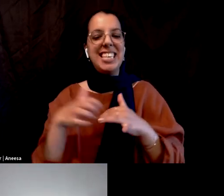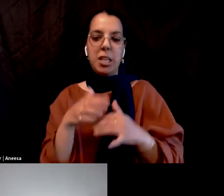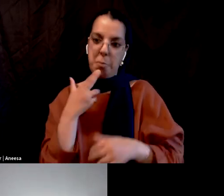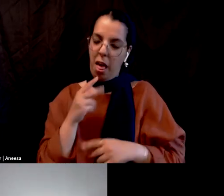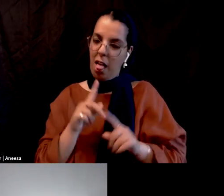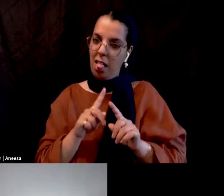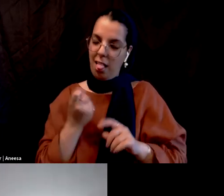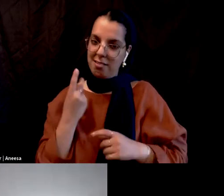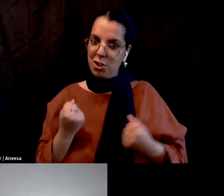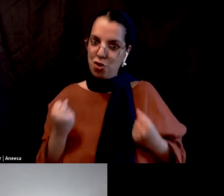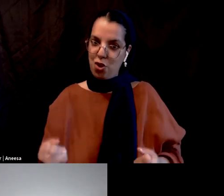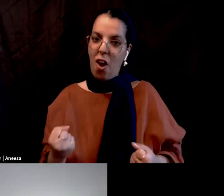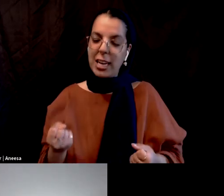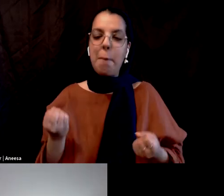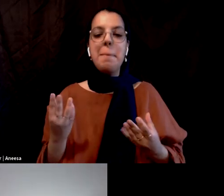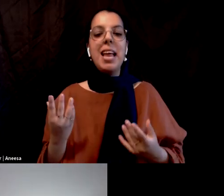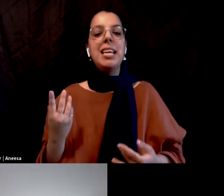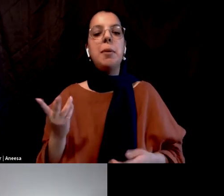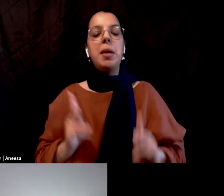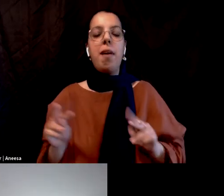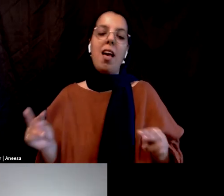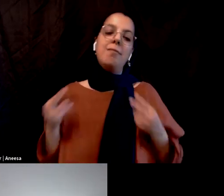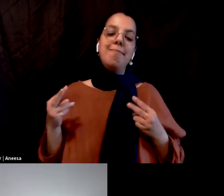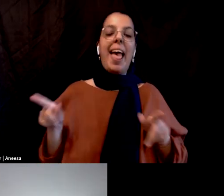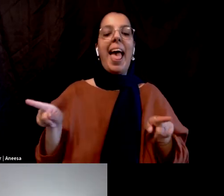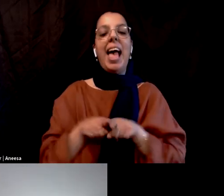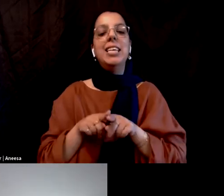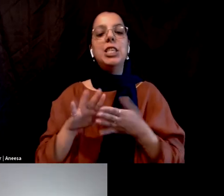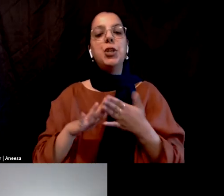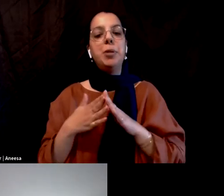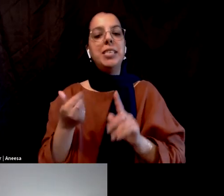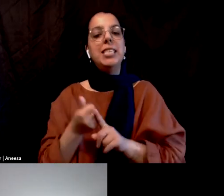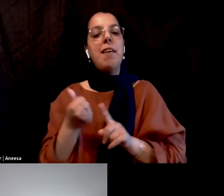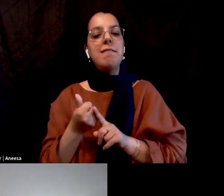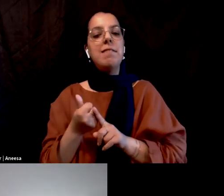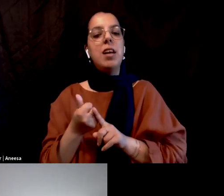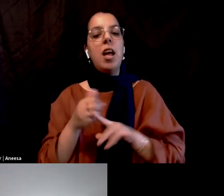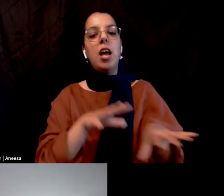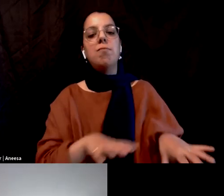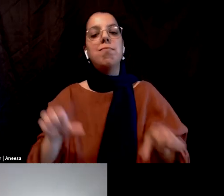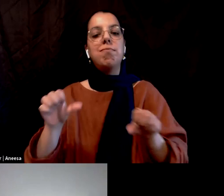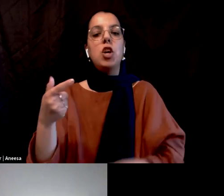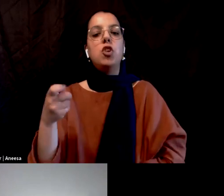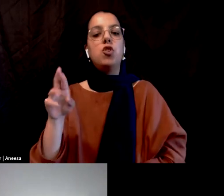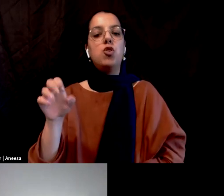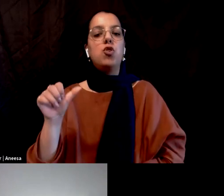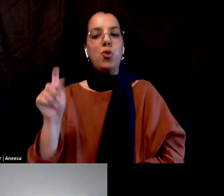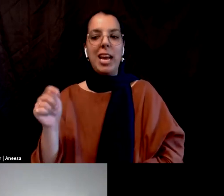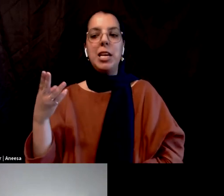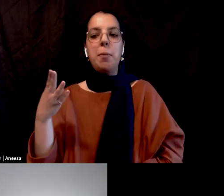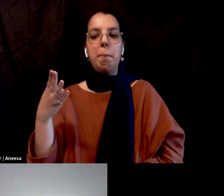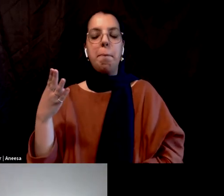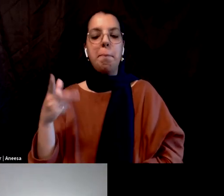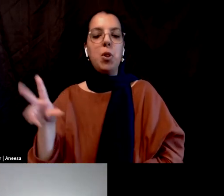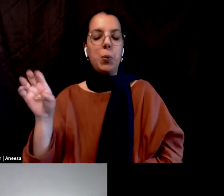us as a community that is the host and owner of the Great Blue Heron Casino. Which